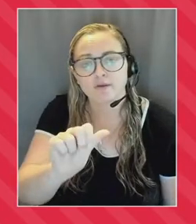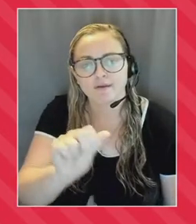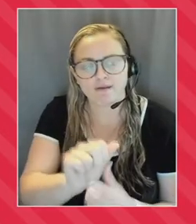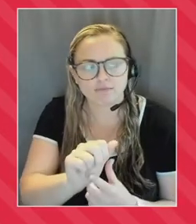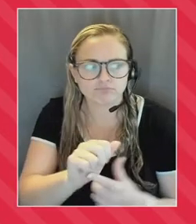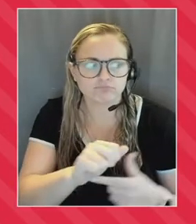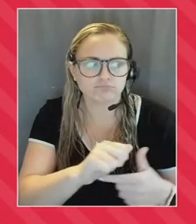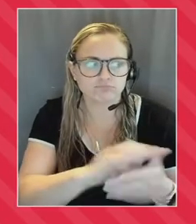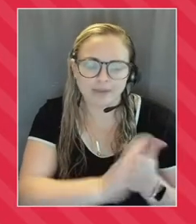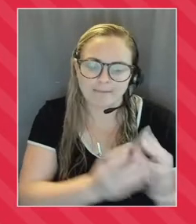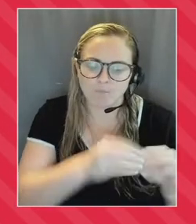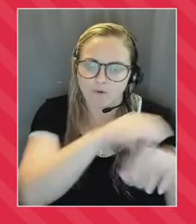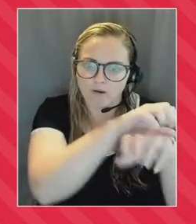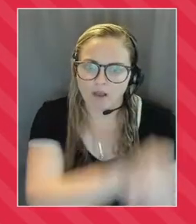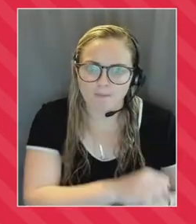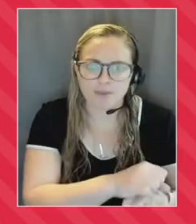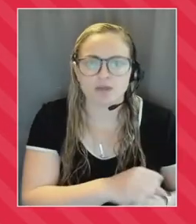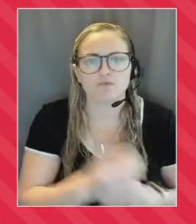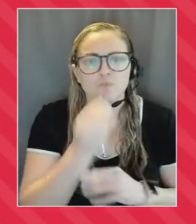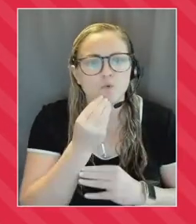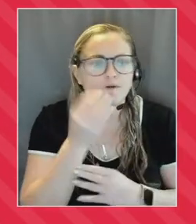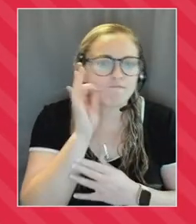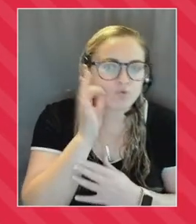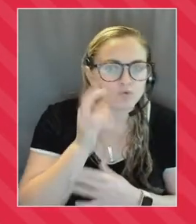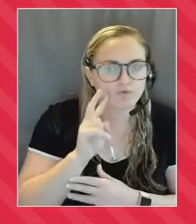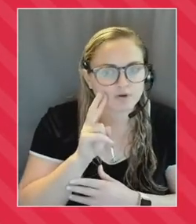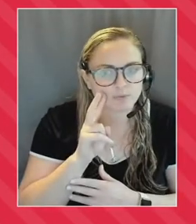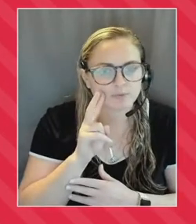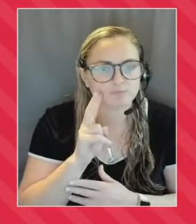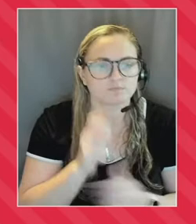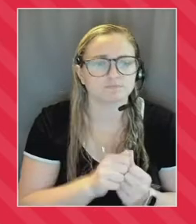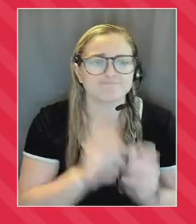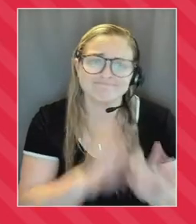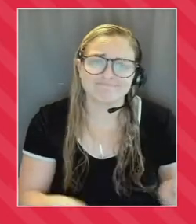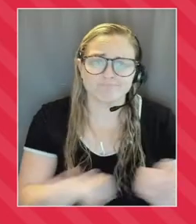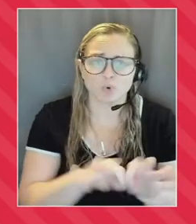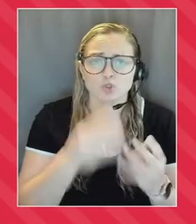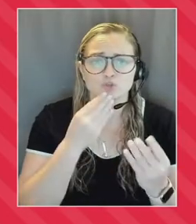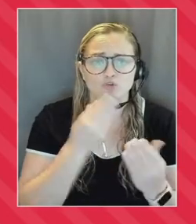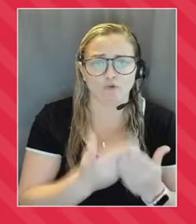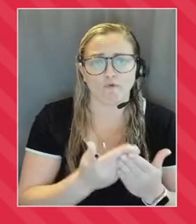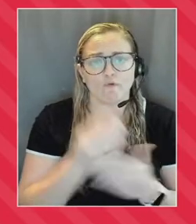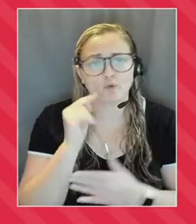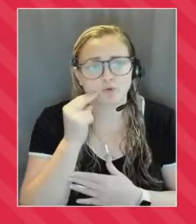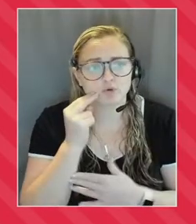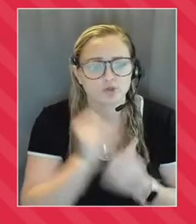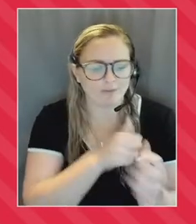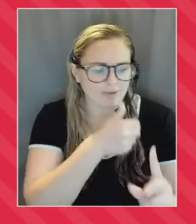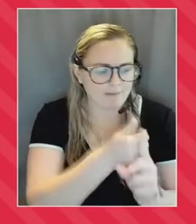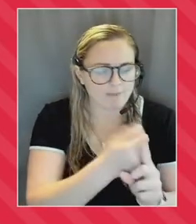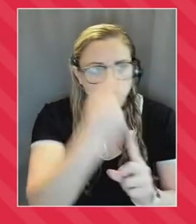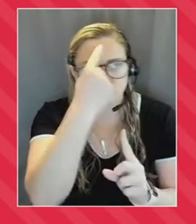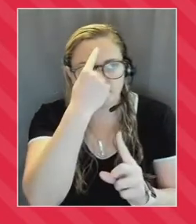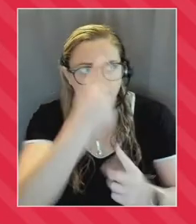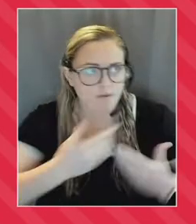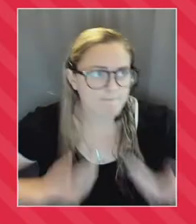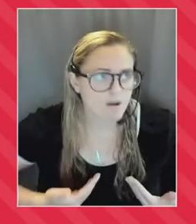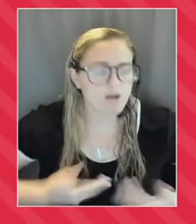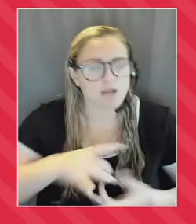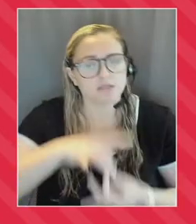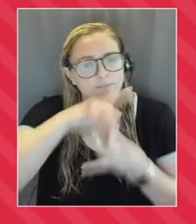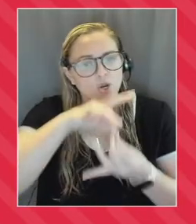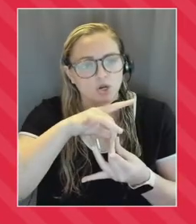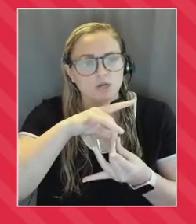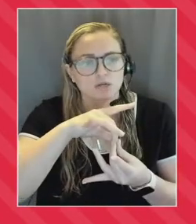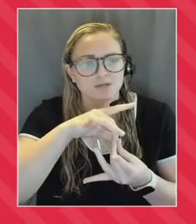of eating more fruits and vegetables. The importance of good nutrition, how it impacts mind, body, and spirit. Some neighborhoods, they call them food